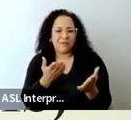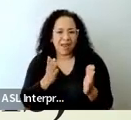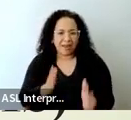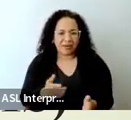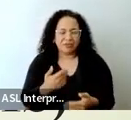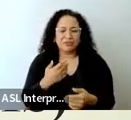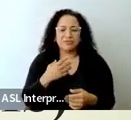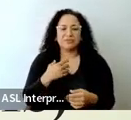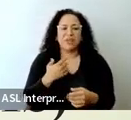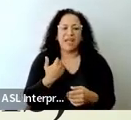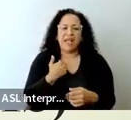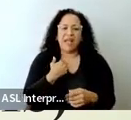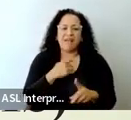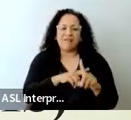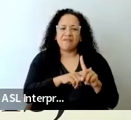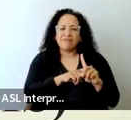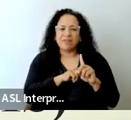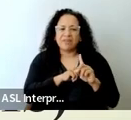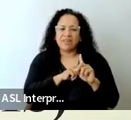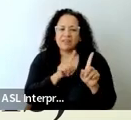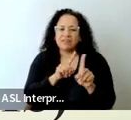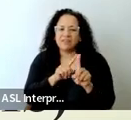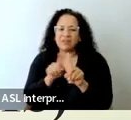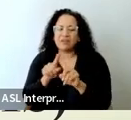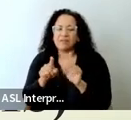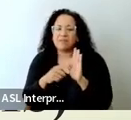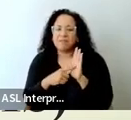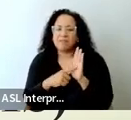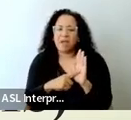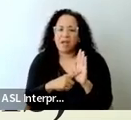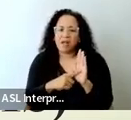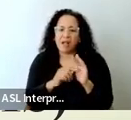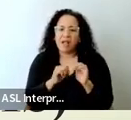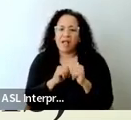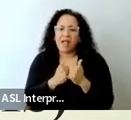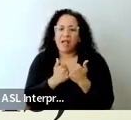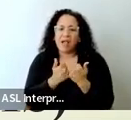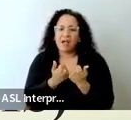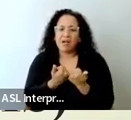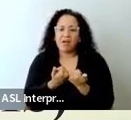there are different models of how